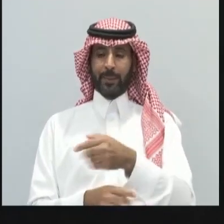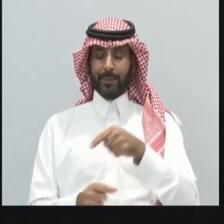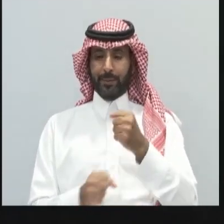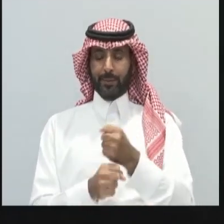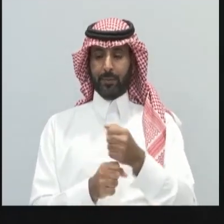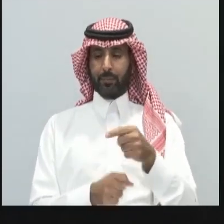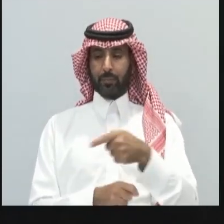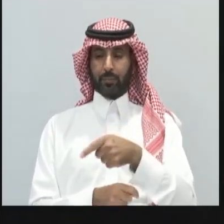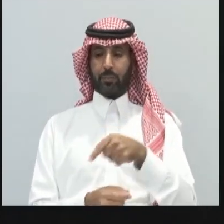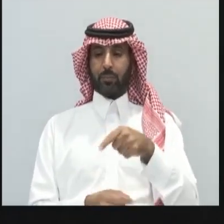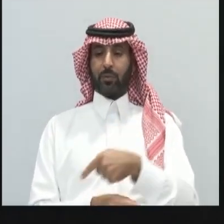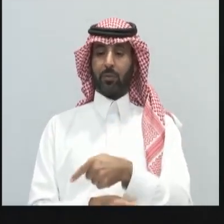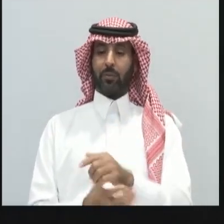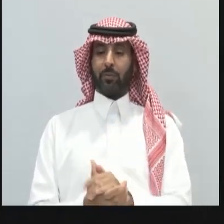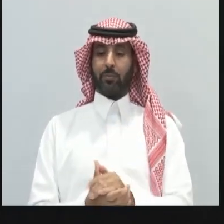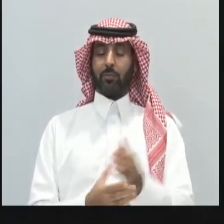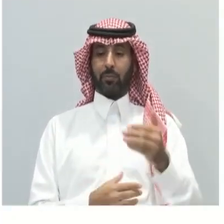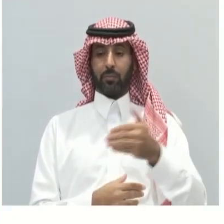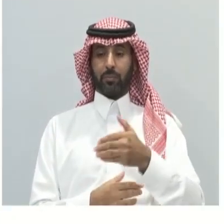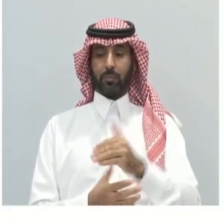just say not possible.